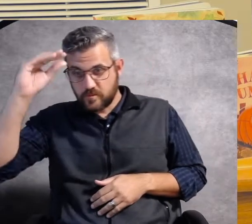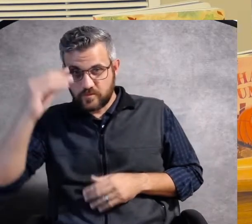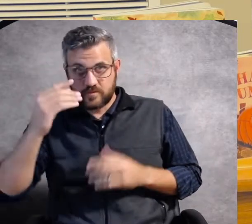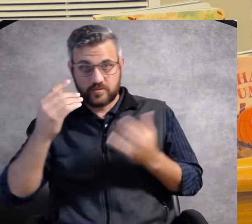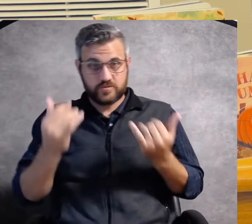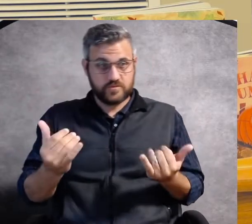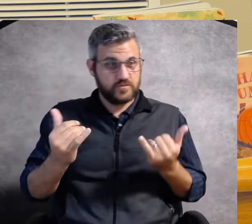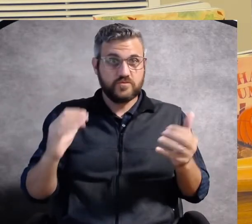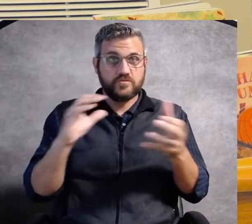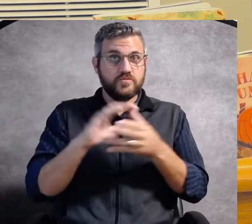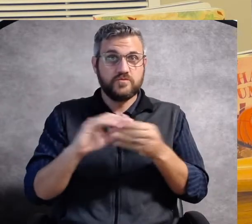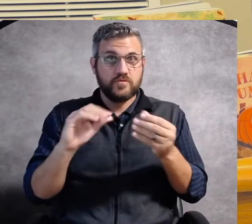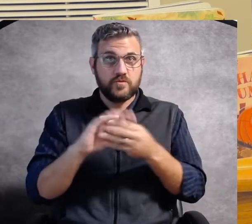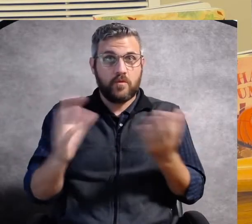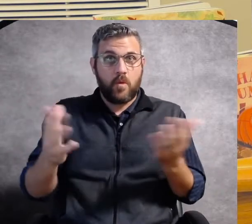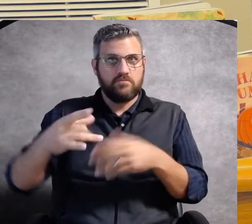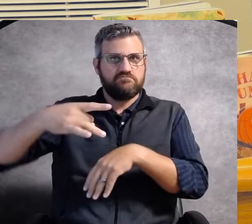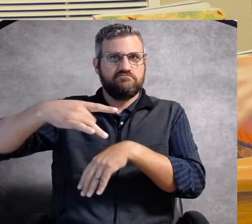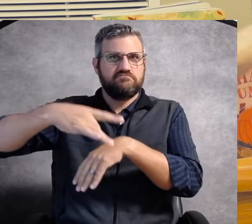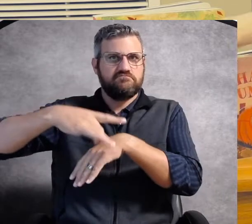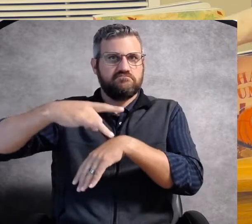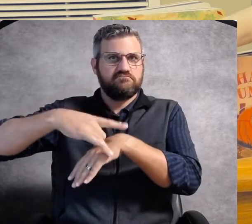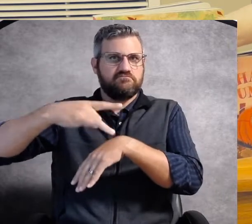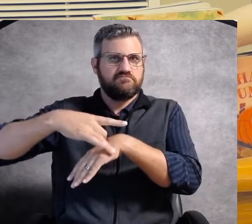boys and girls, today our story is going to be about